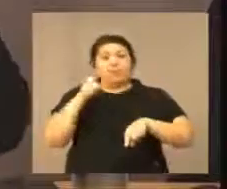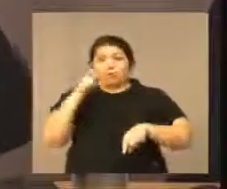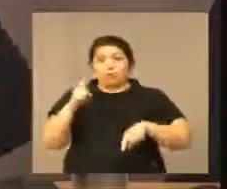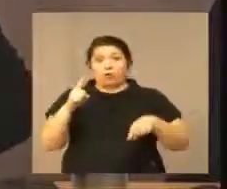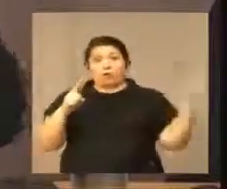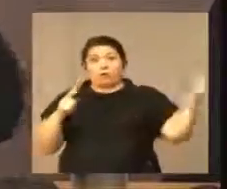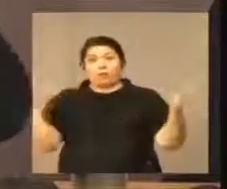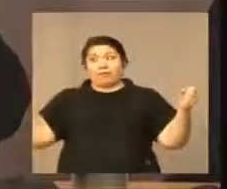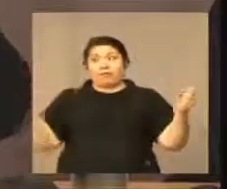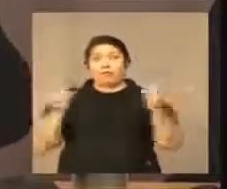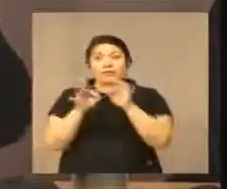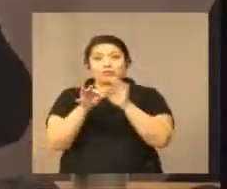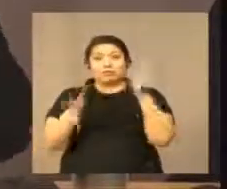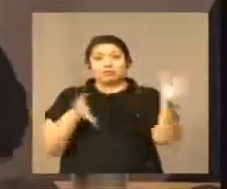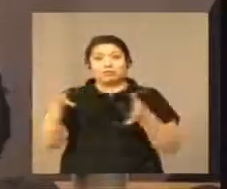know,